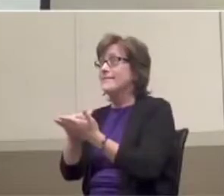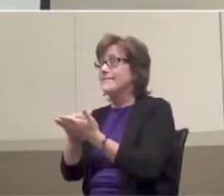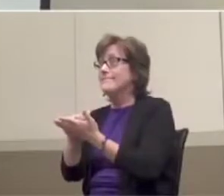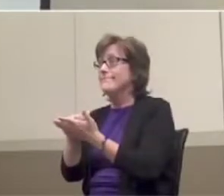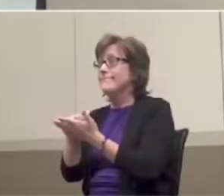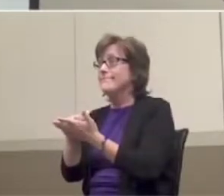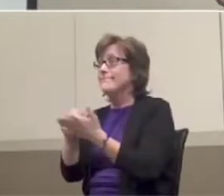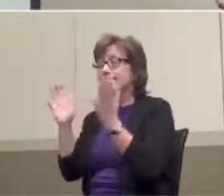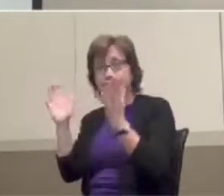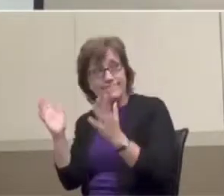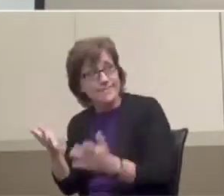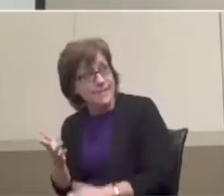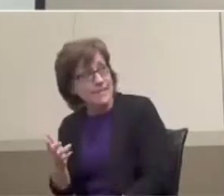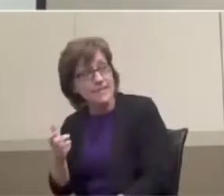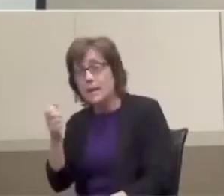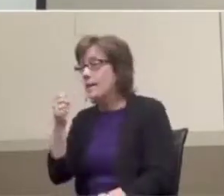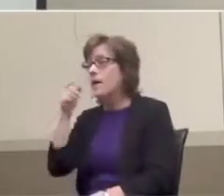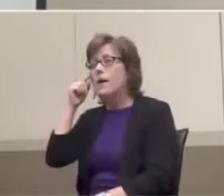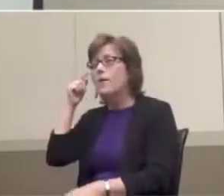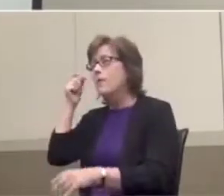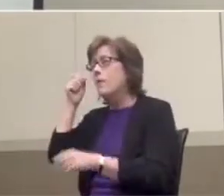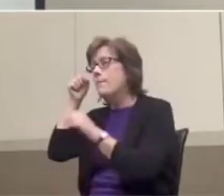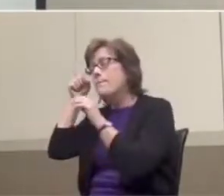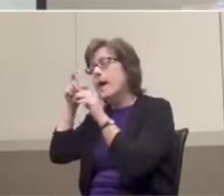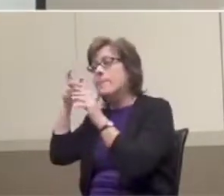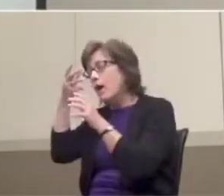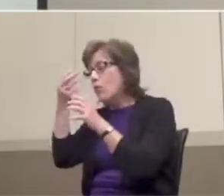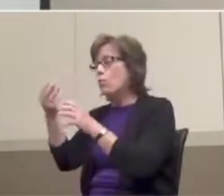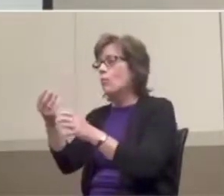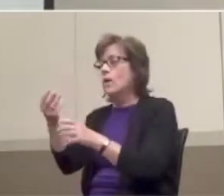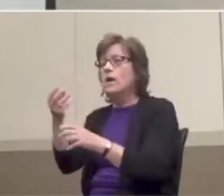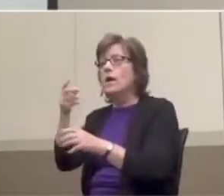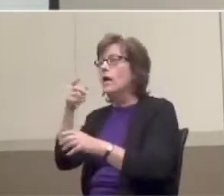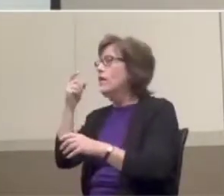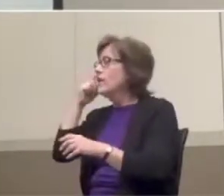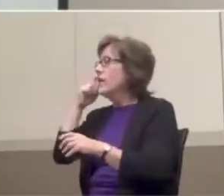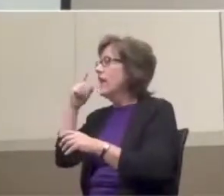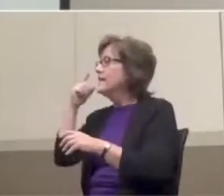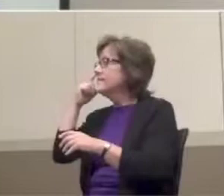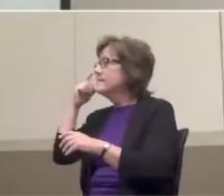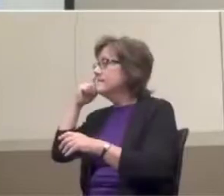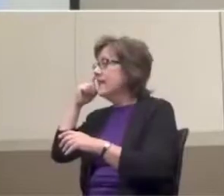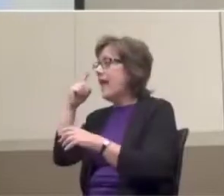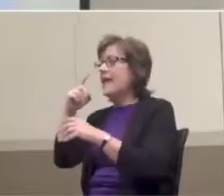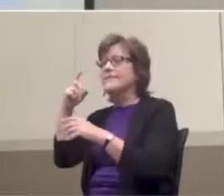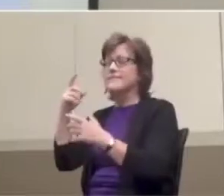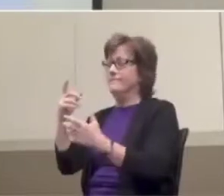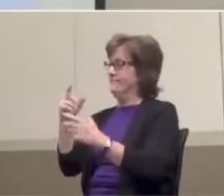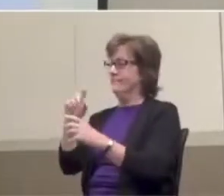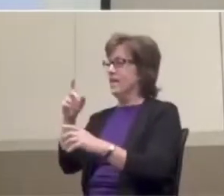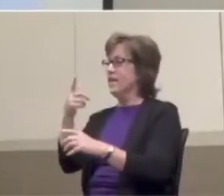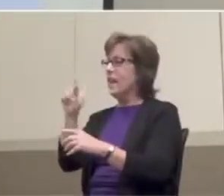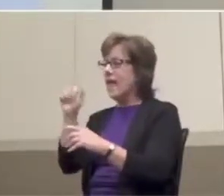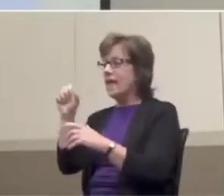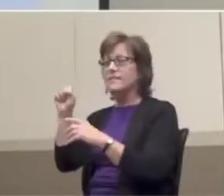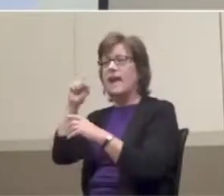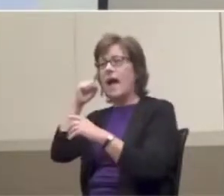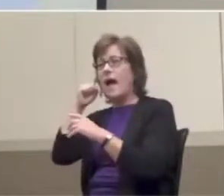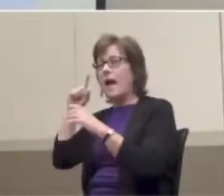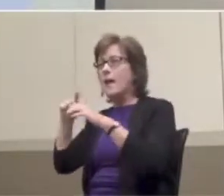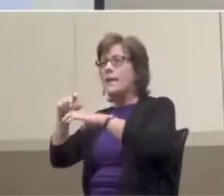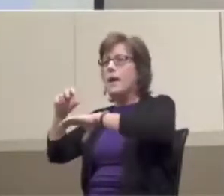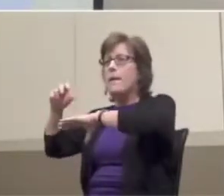There it goes. The glass eye's bouncing on the table. So he would do this, and it would gross the other kids